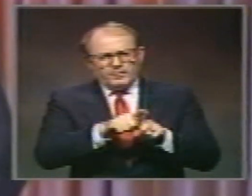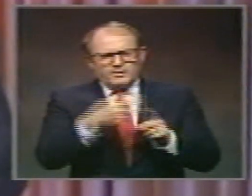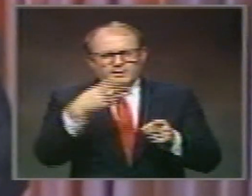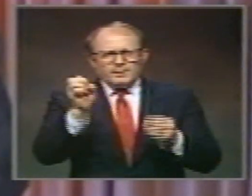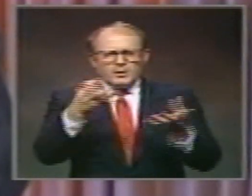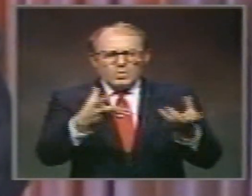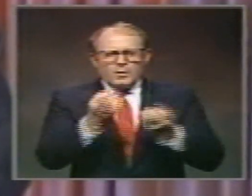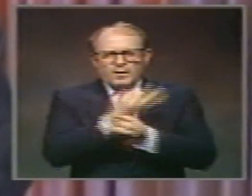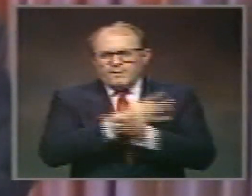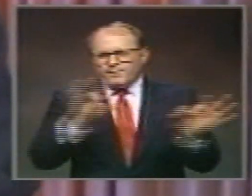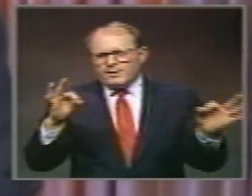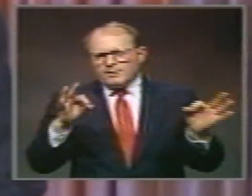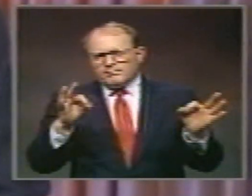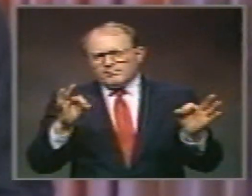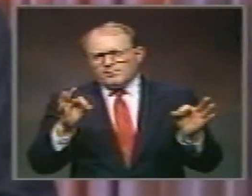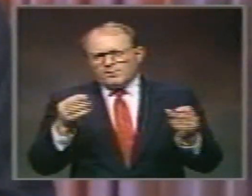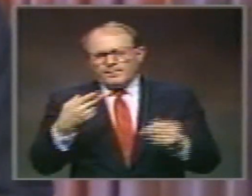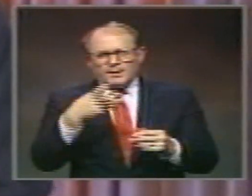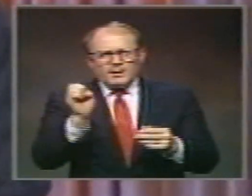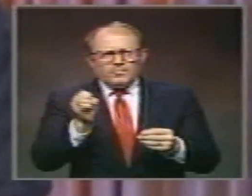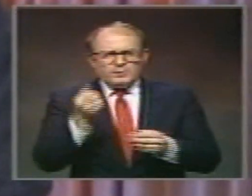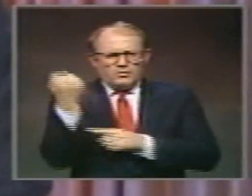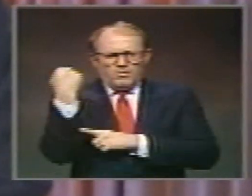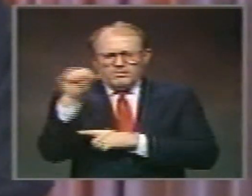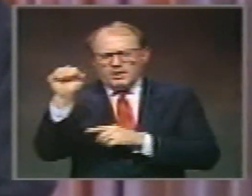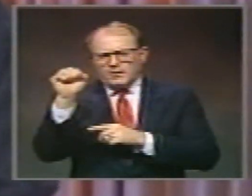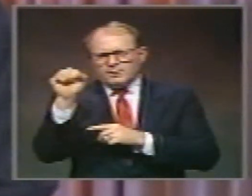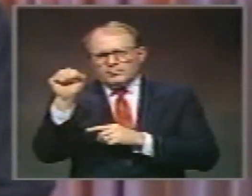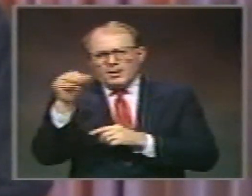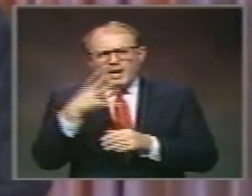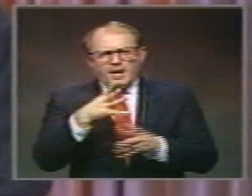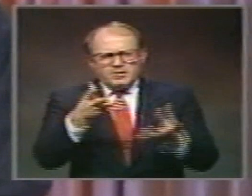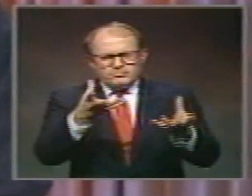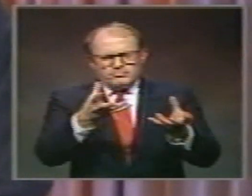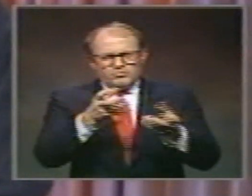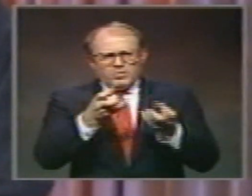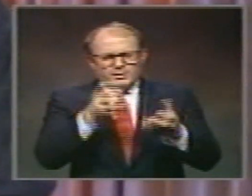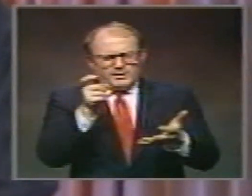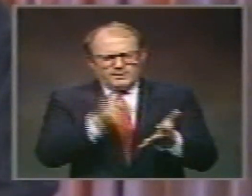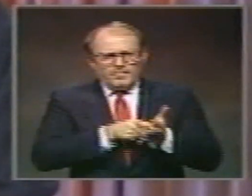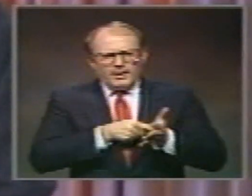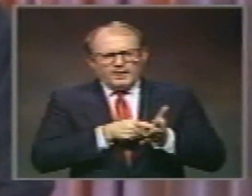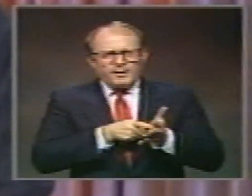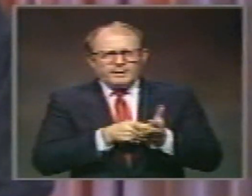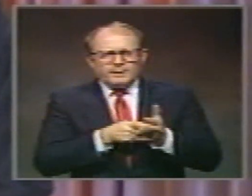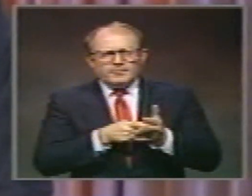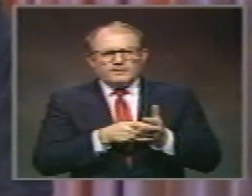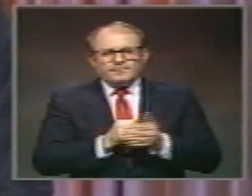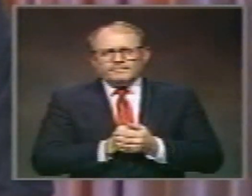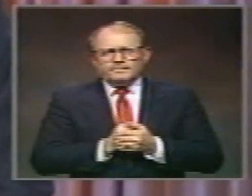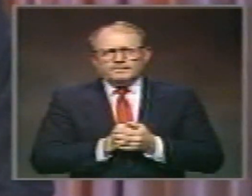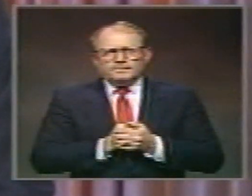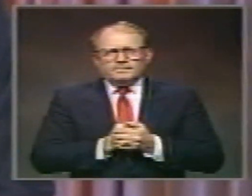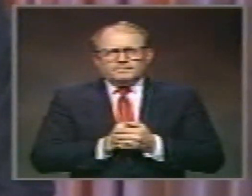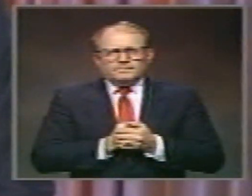his, and he was rebellious and demanding and indulgent.